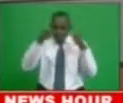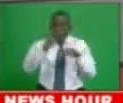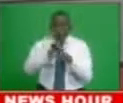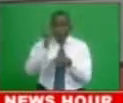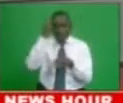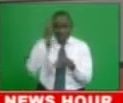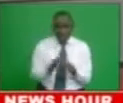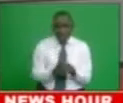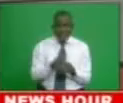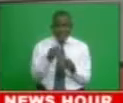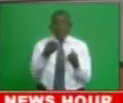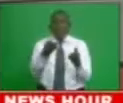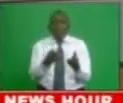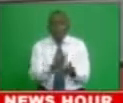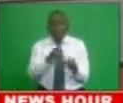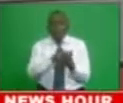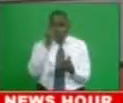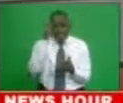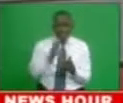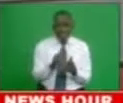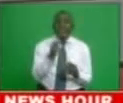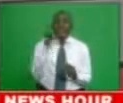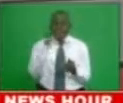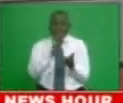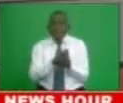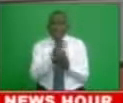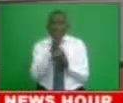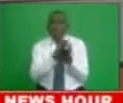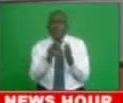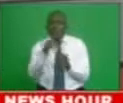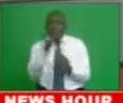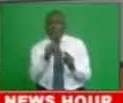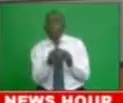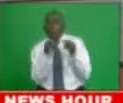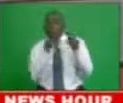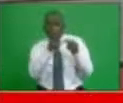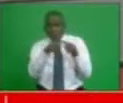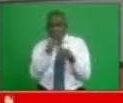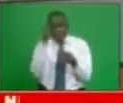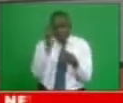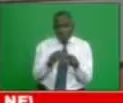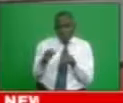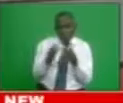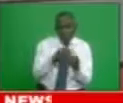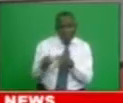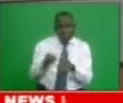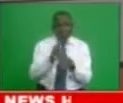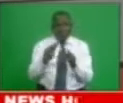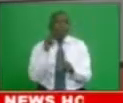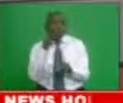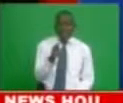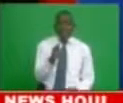on their tour. At least I want them to understand that there is a certain eye there, or there are some people out there who are watching what they are doing.